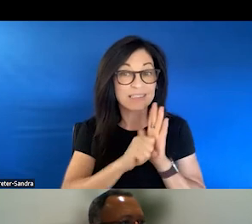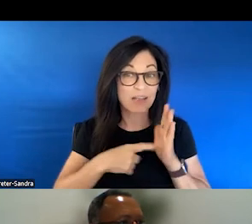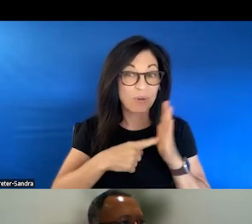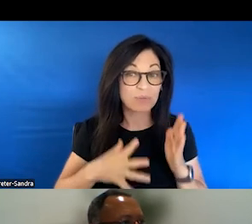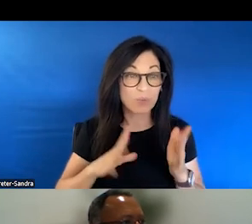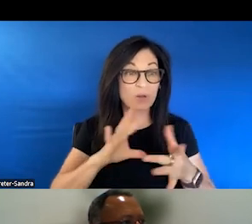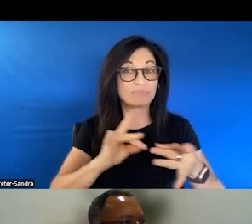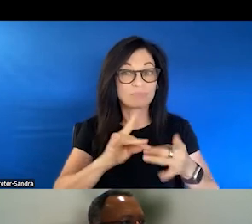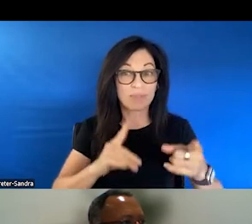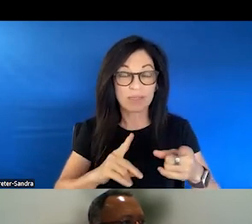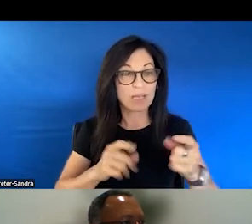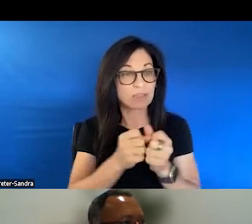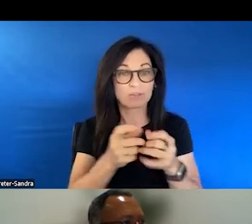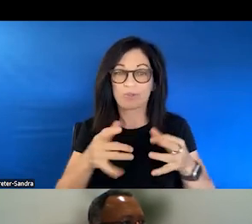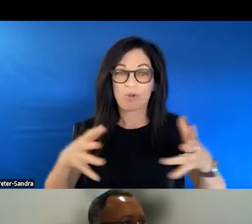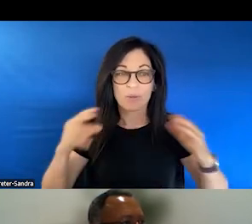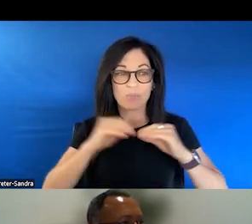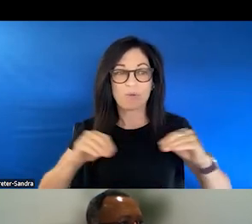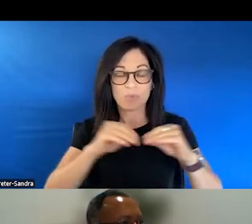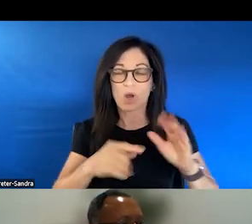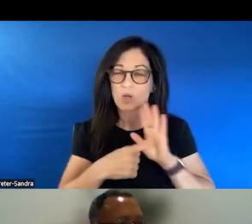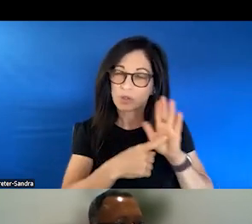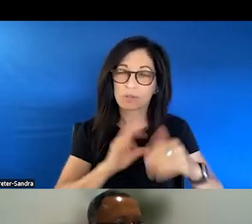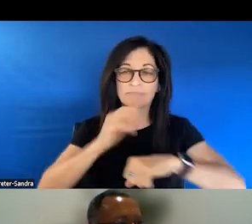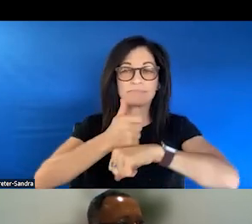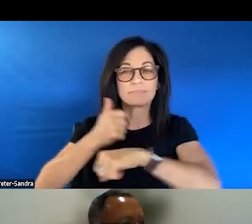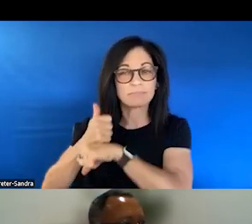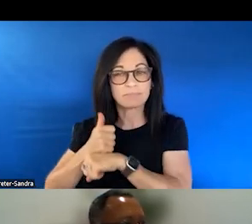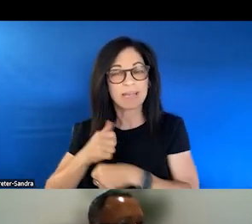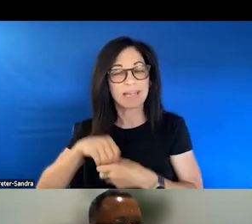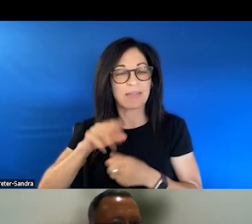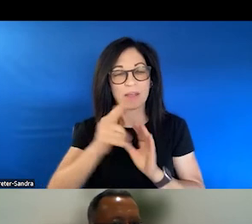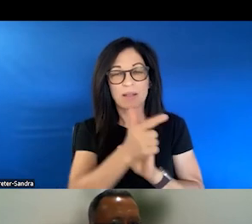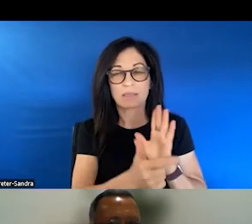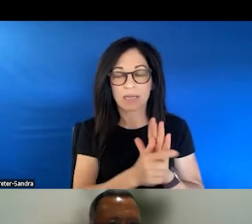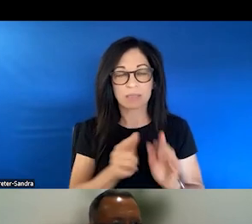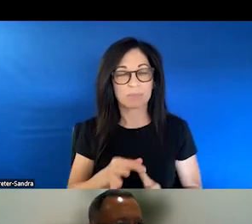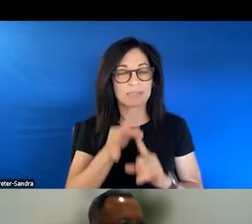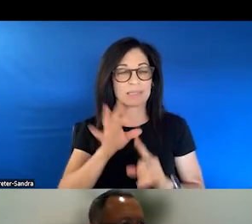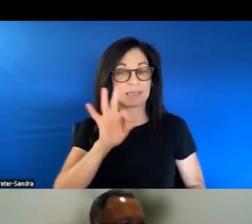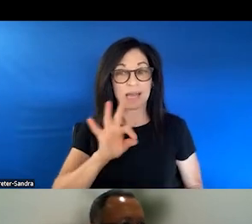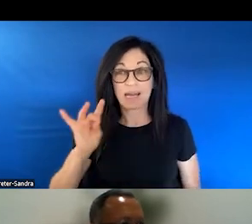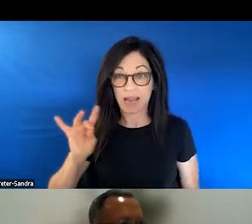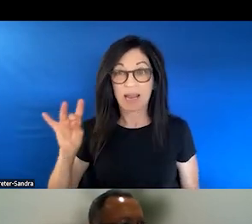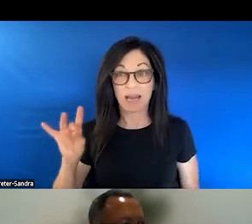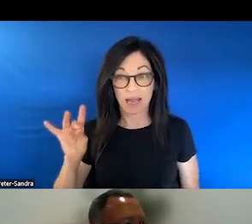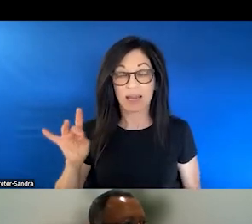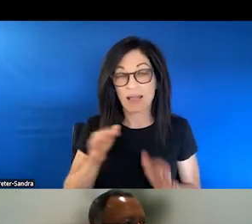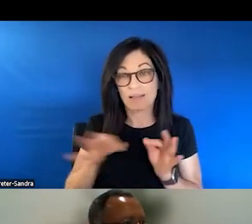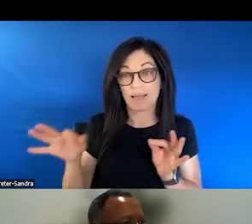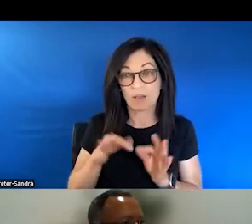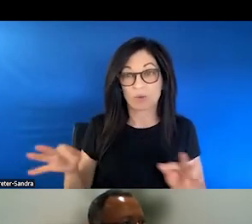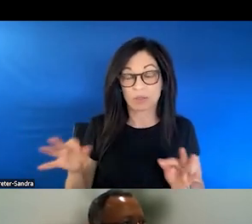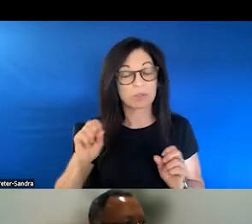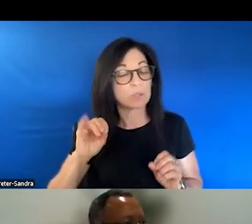is an ever-growing element that shows that they're implementing in their legislation, particularly 988 language. So if